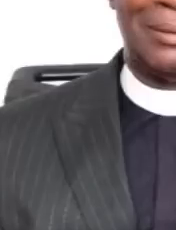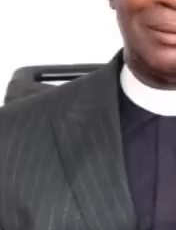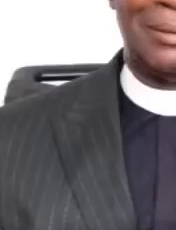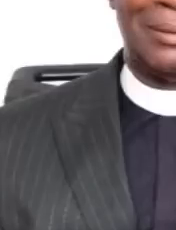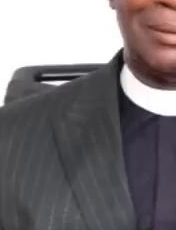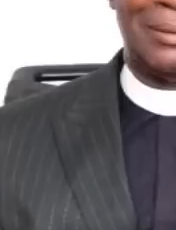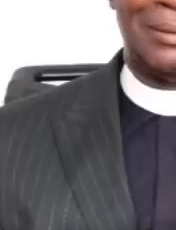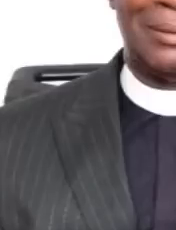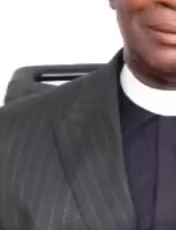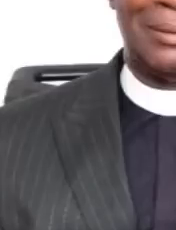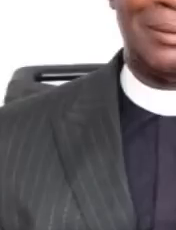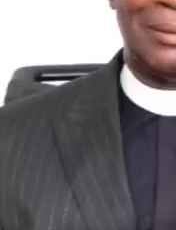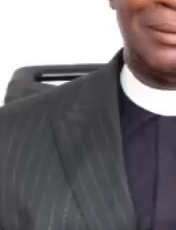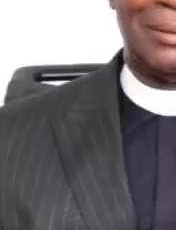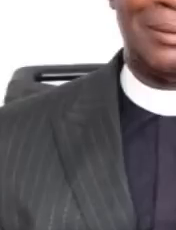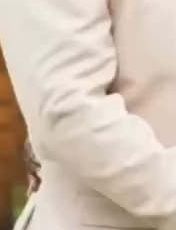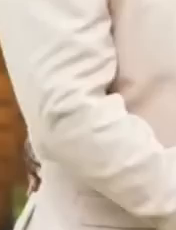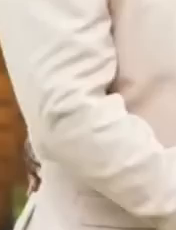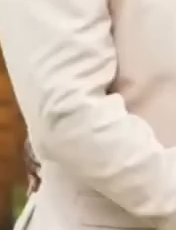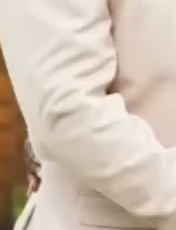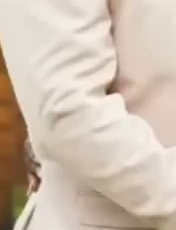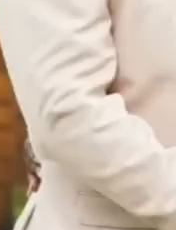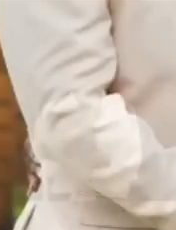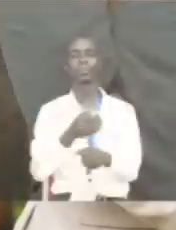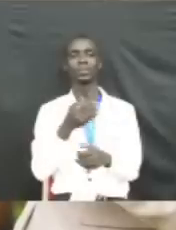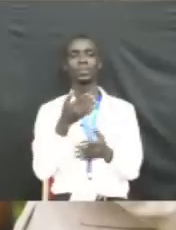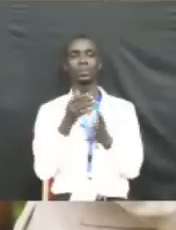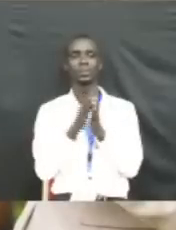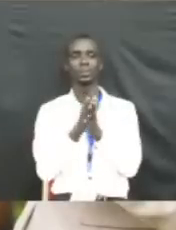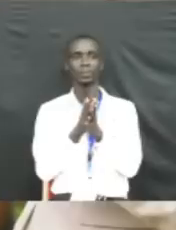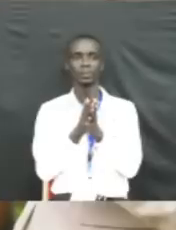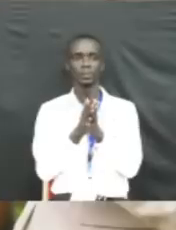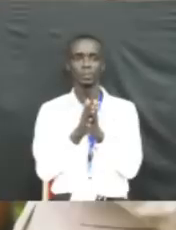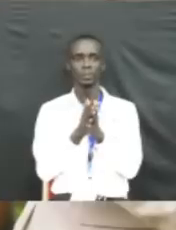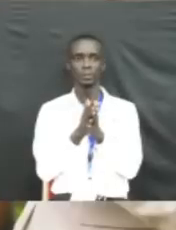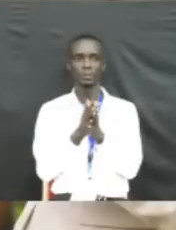also served as a tent minister for 26 years.